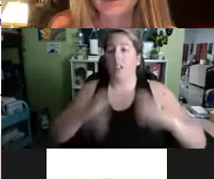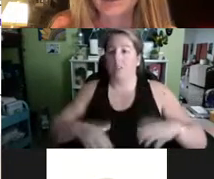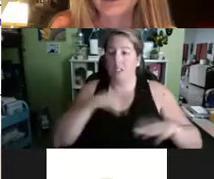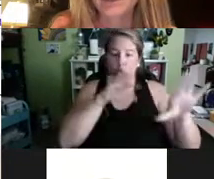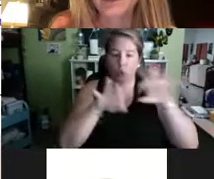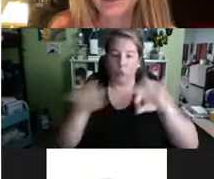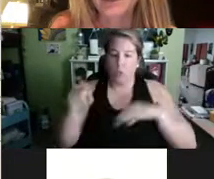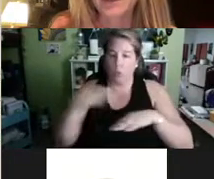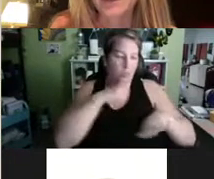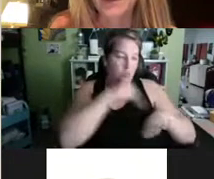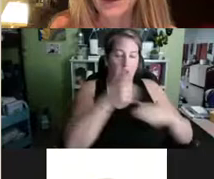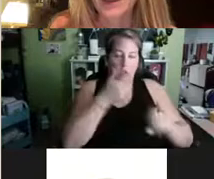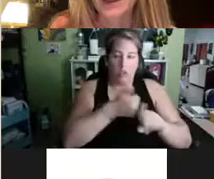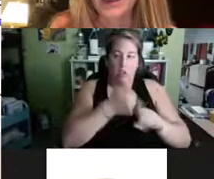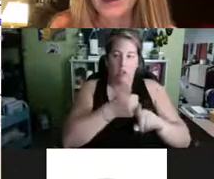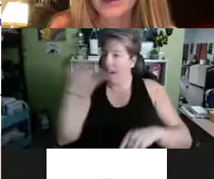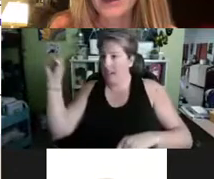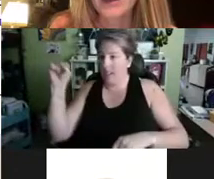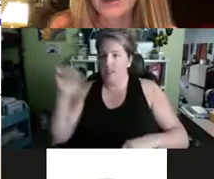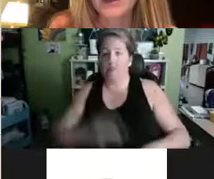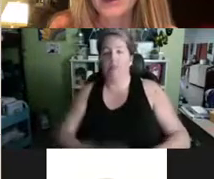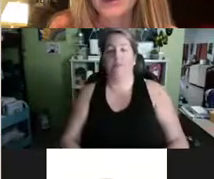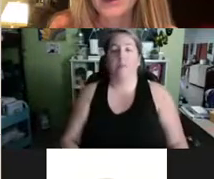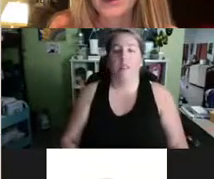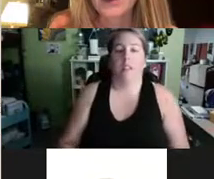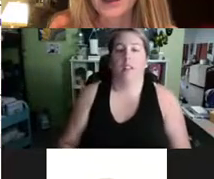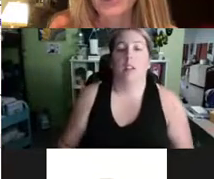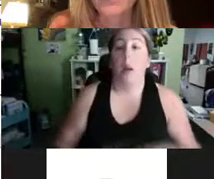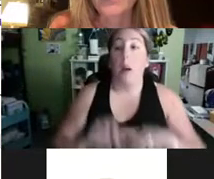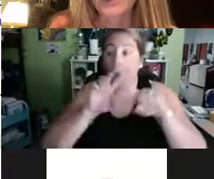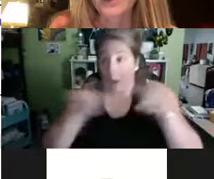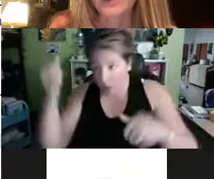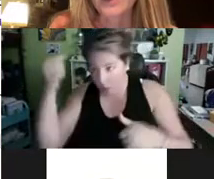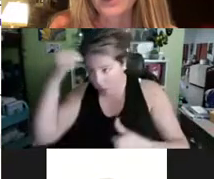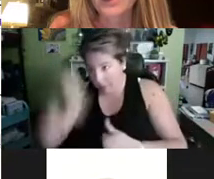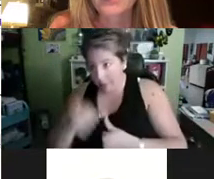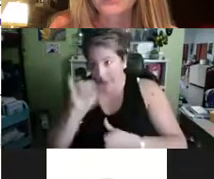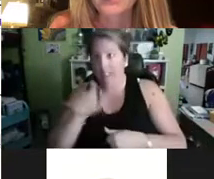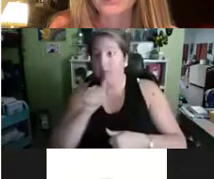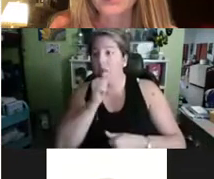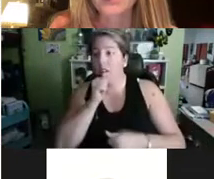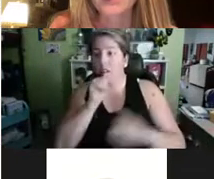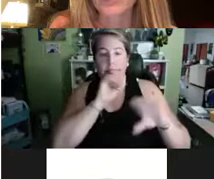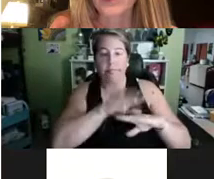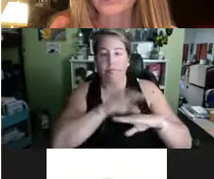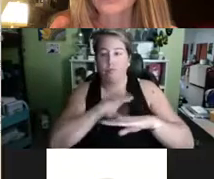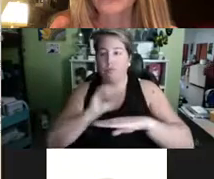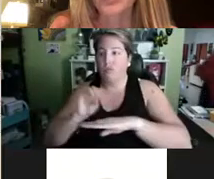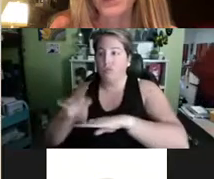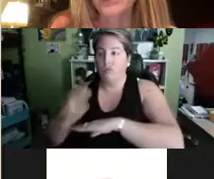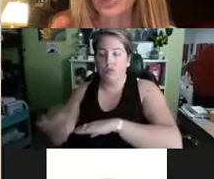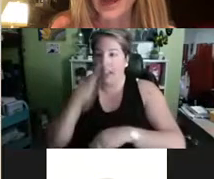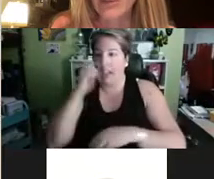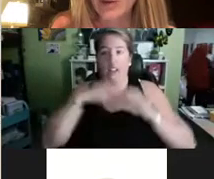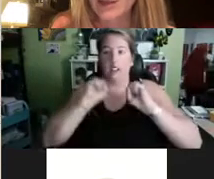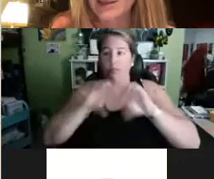then. Okay. Now, I want to get some